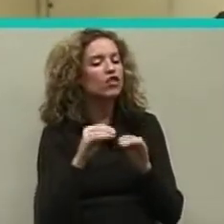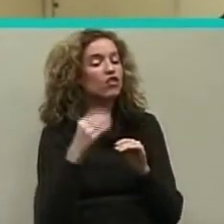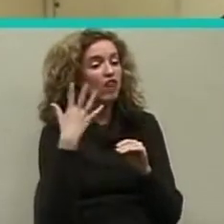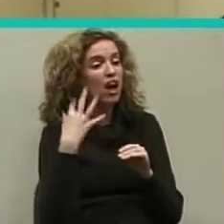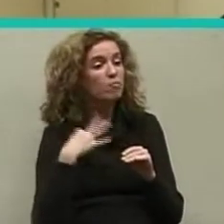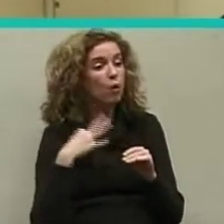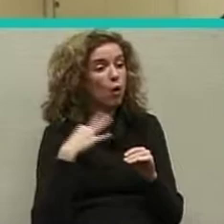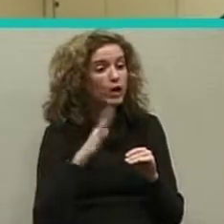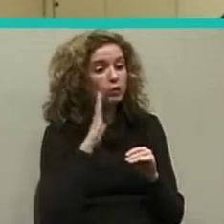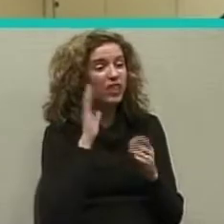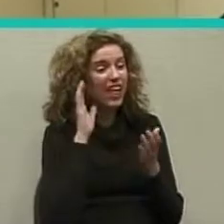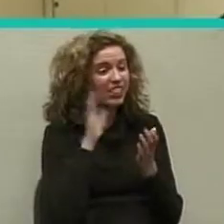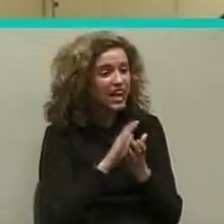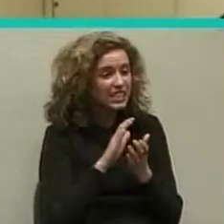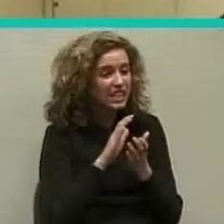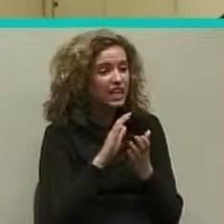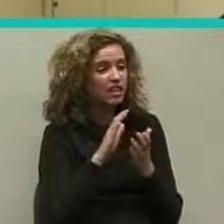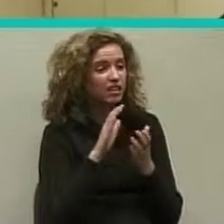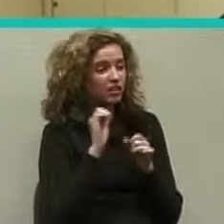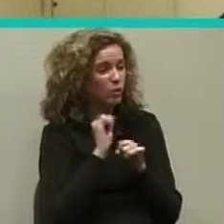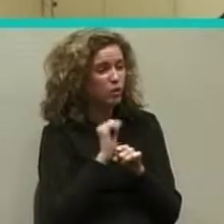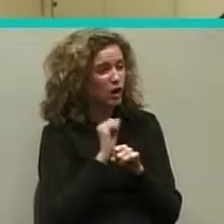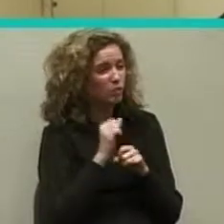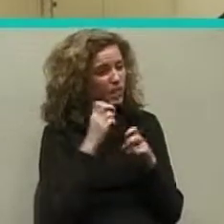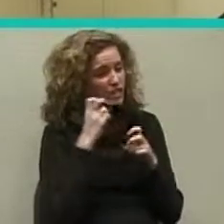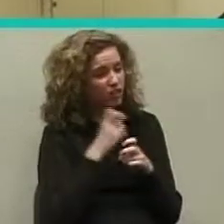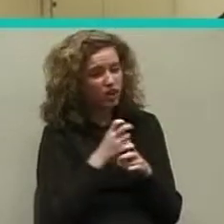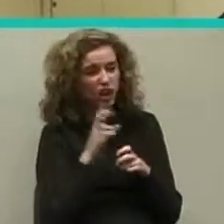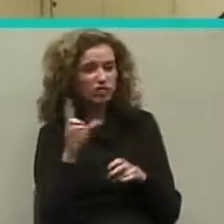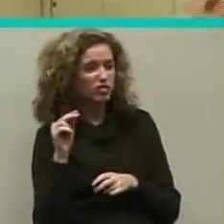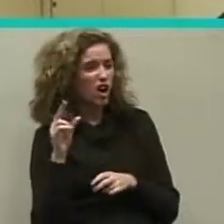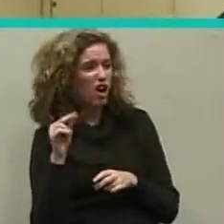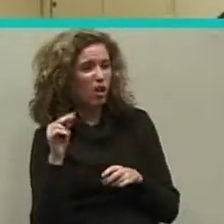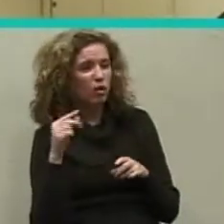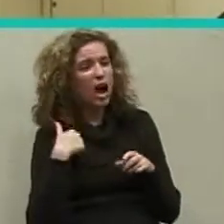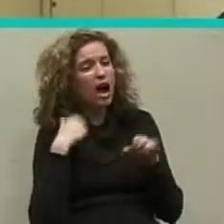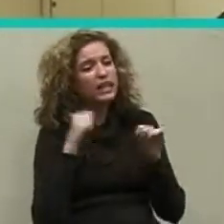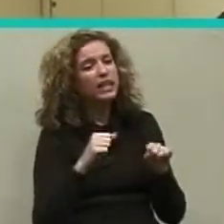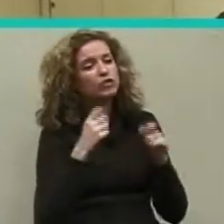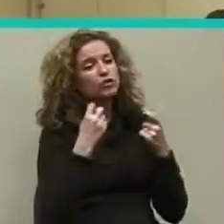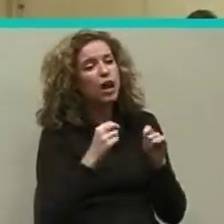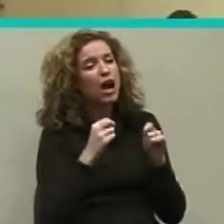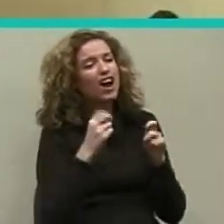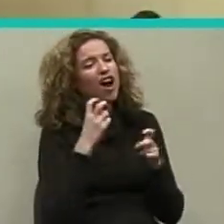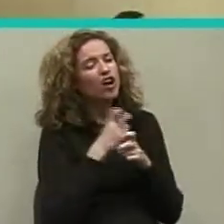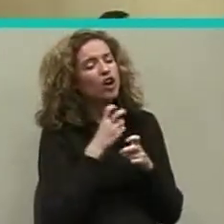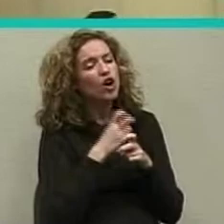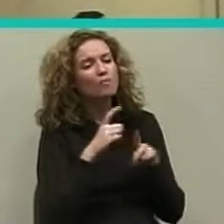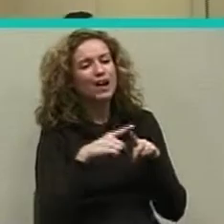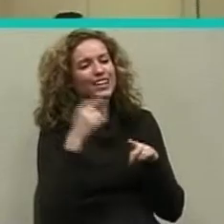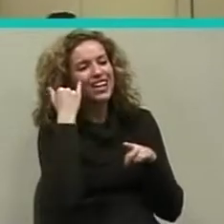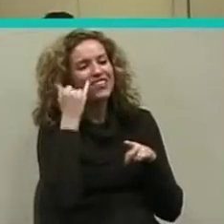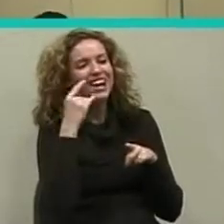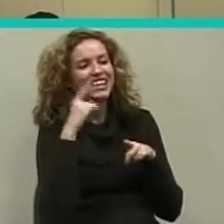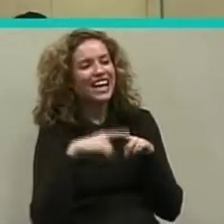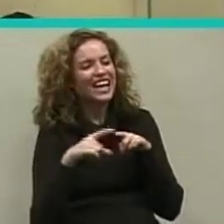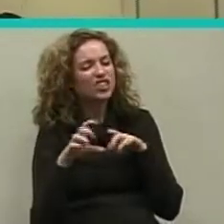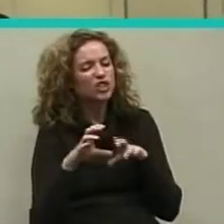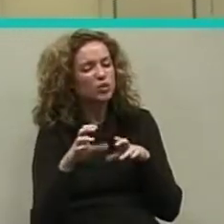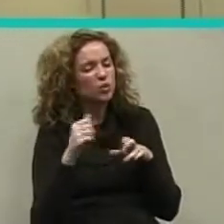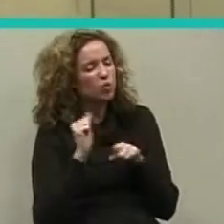you? No. I might try a little harder, but if I truly can't do it, I'm probably not going to be able to sustain this. All